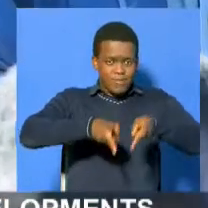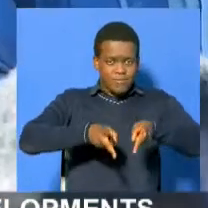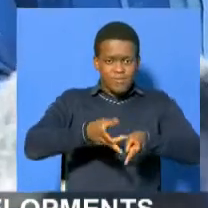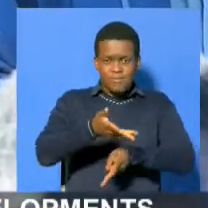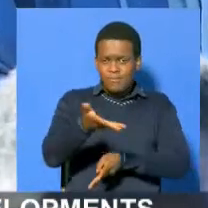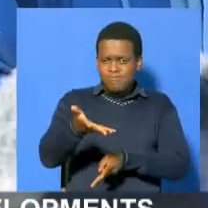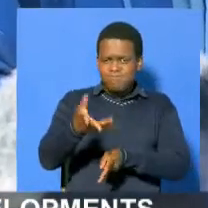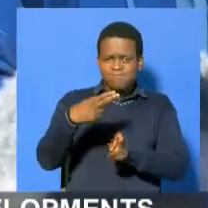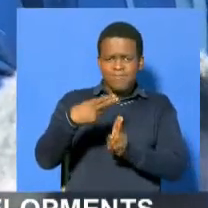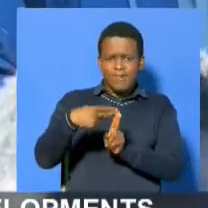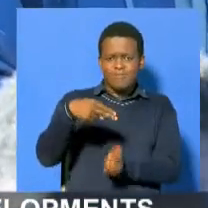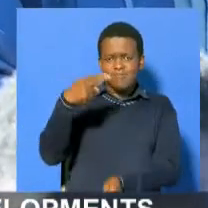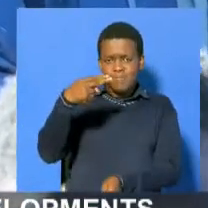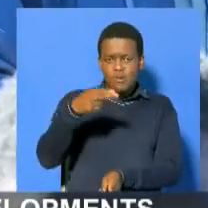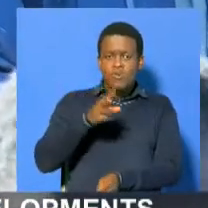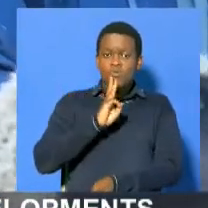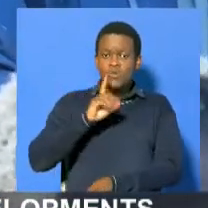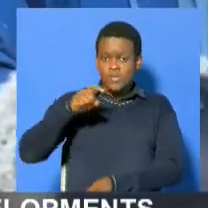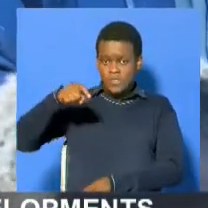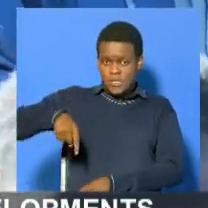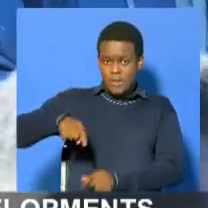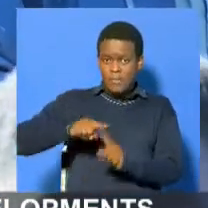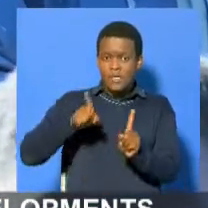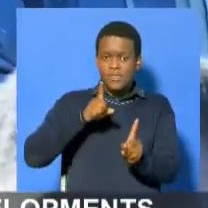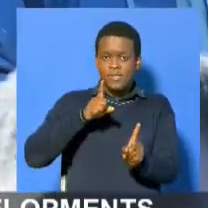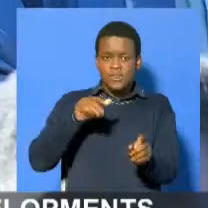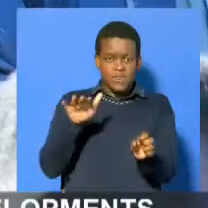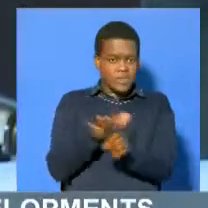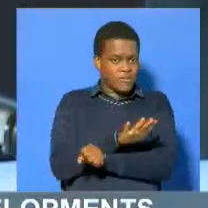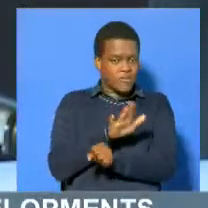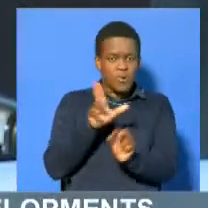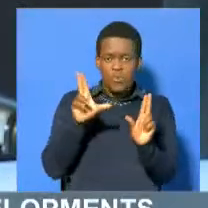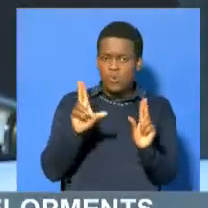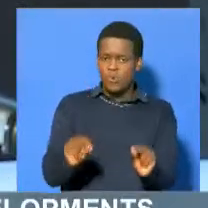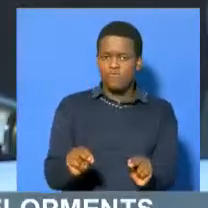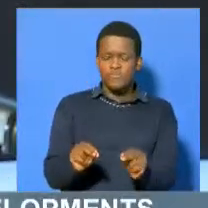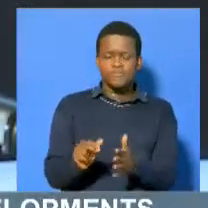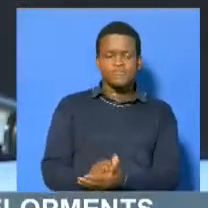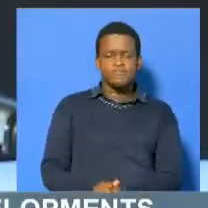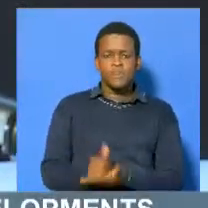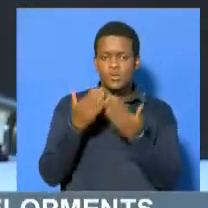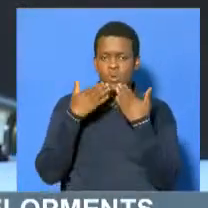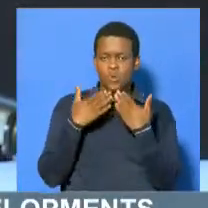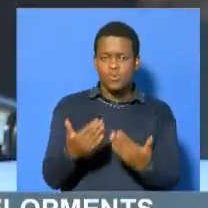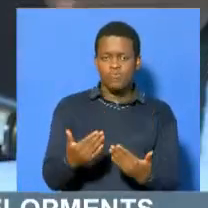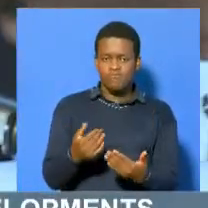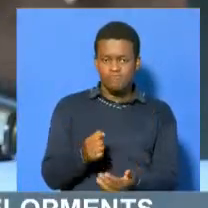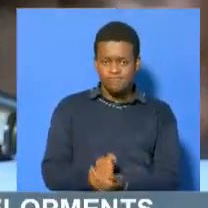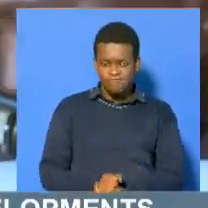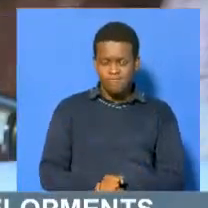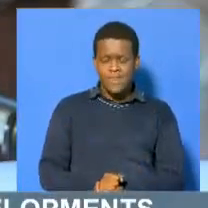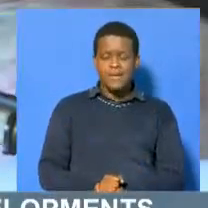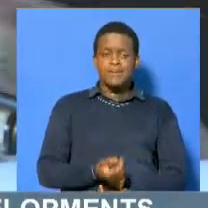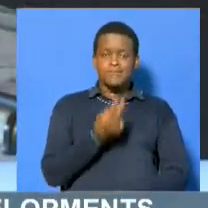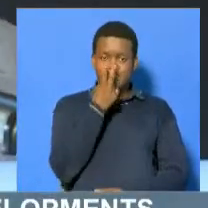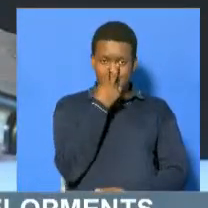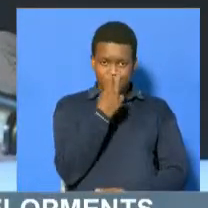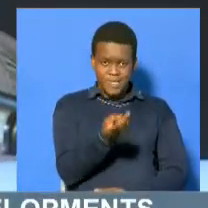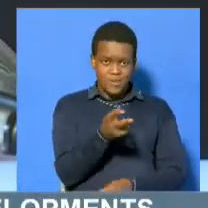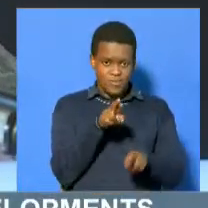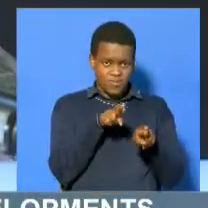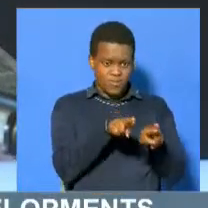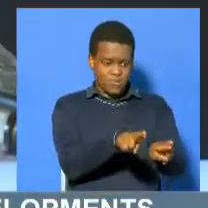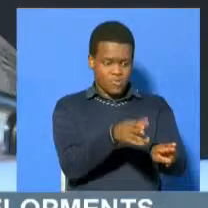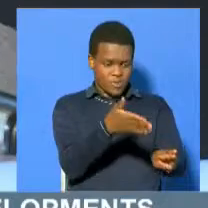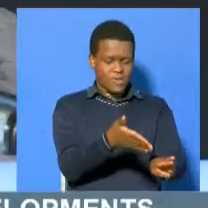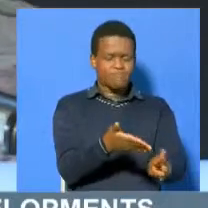le go godimo a teng me a tlhaela ra go leboga re bona kravele ra e